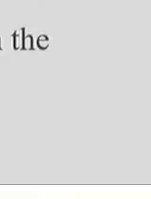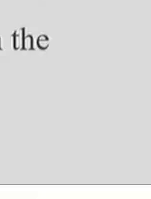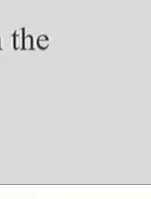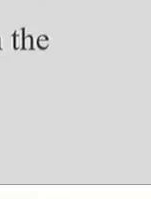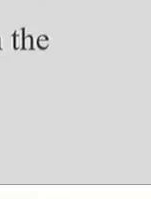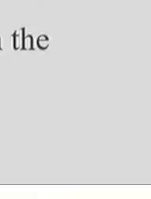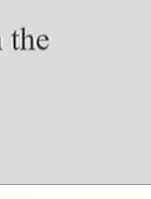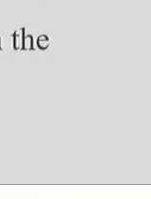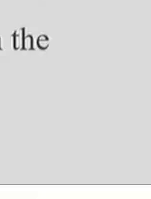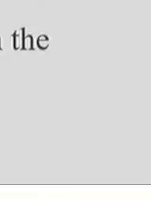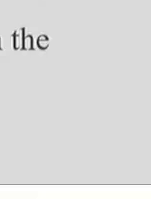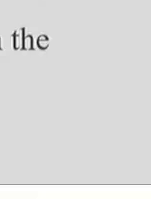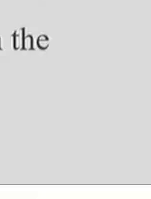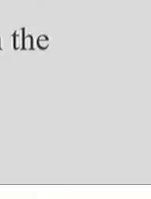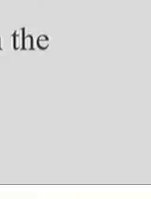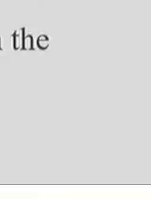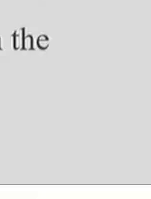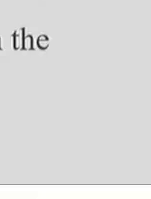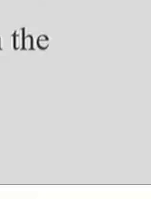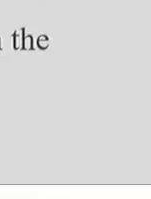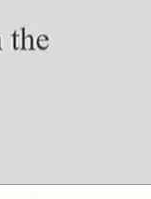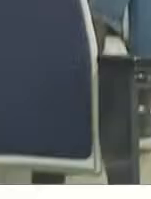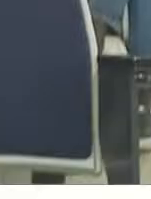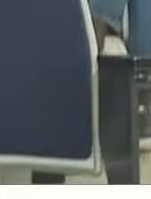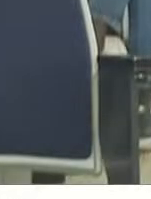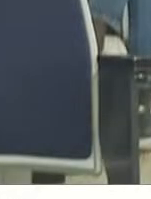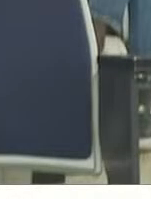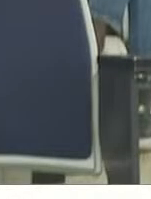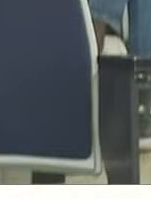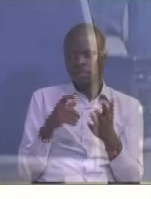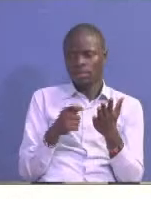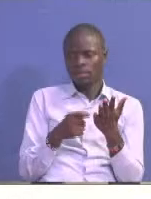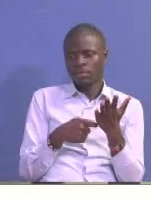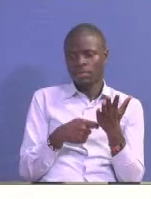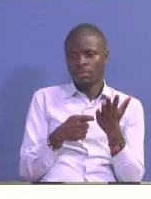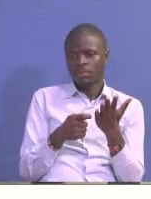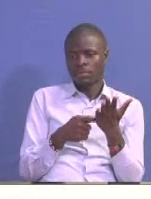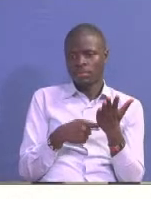that is as creativity, innovation, and technological